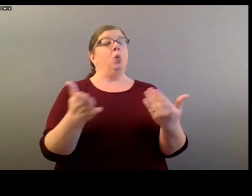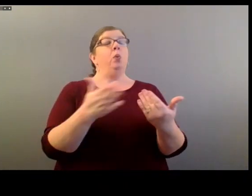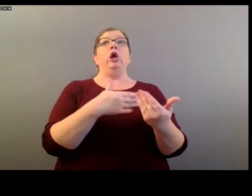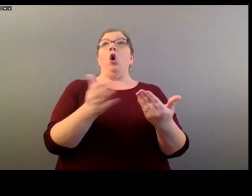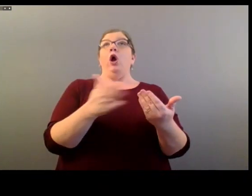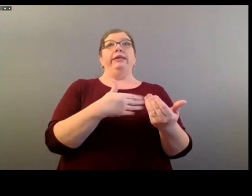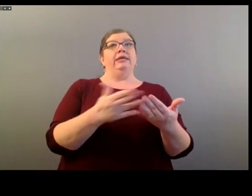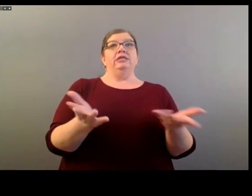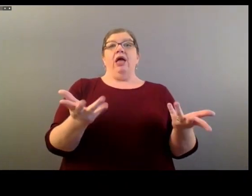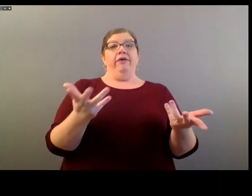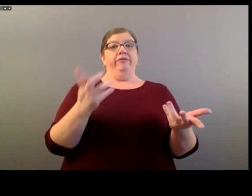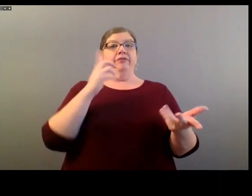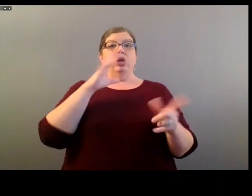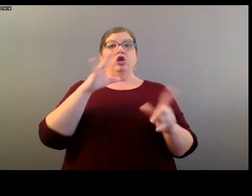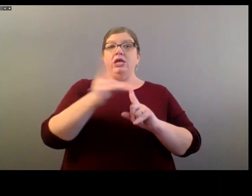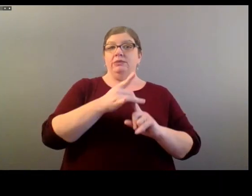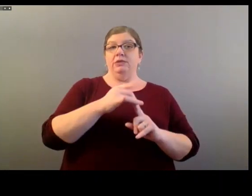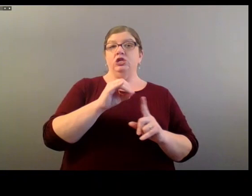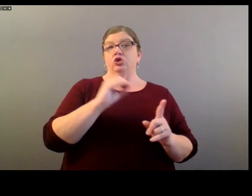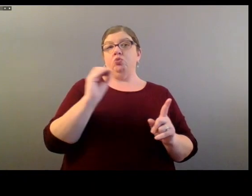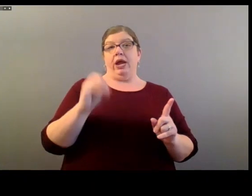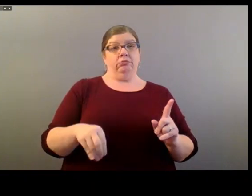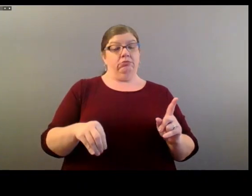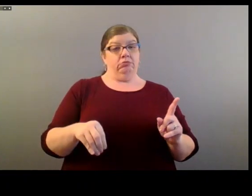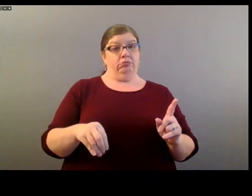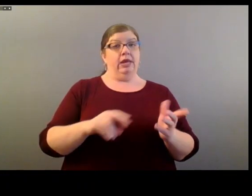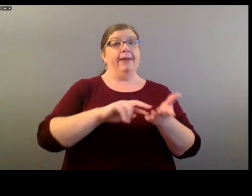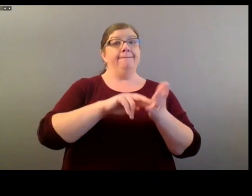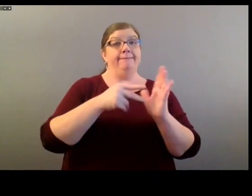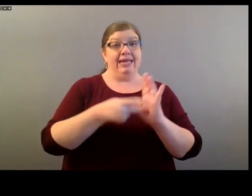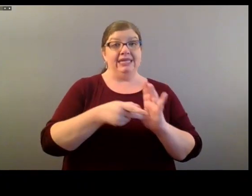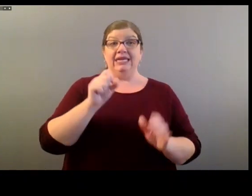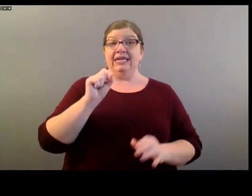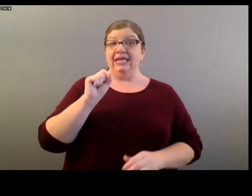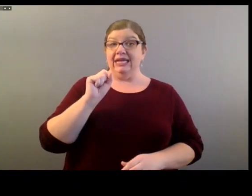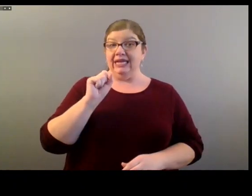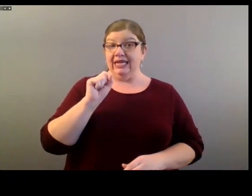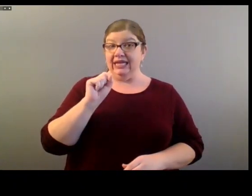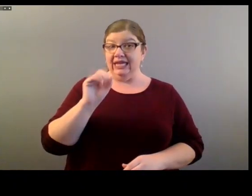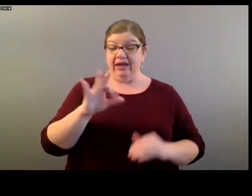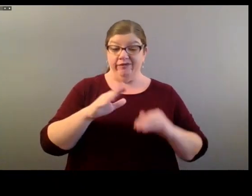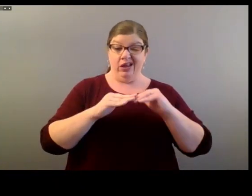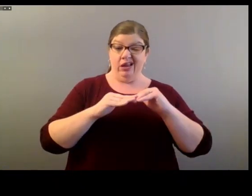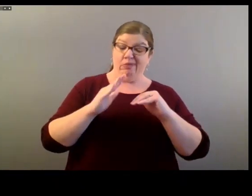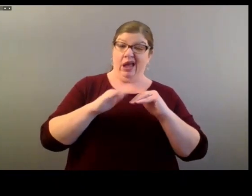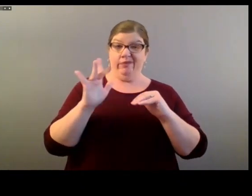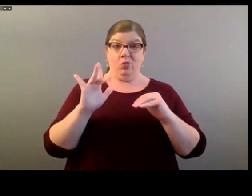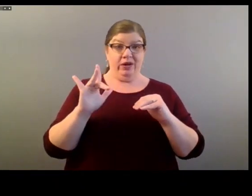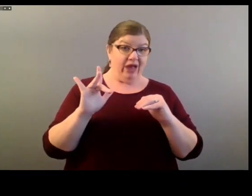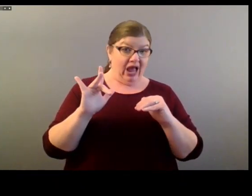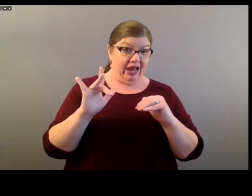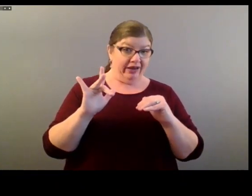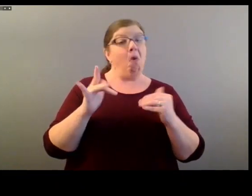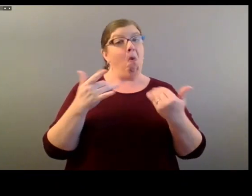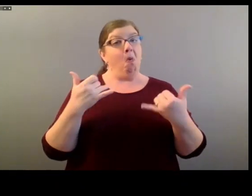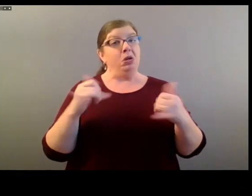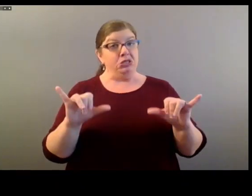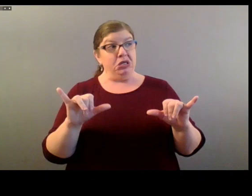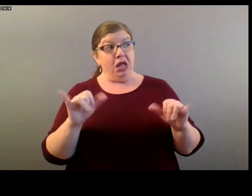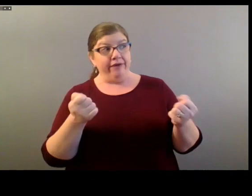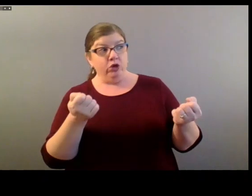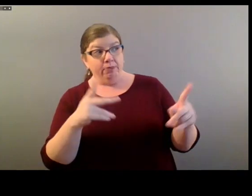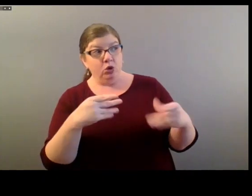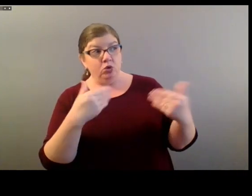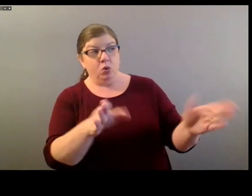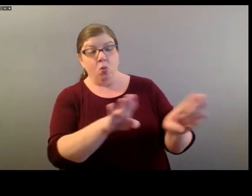of our transmission rate. That means even if we creep up above 25, they still have the opportunity